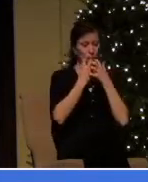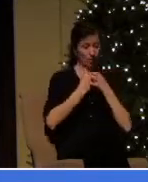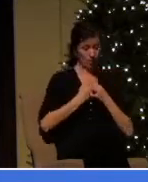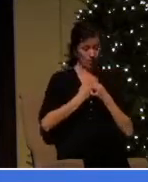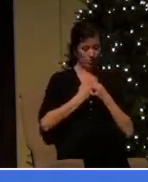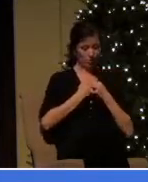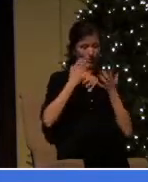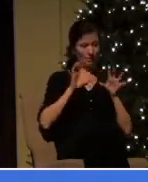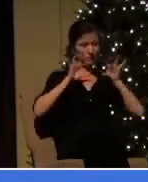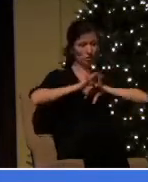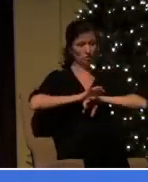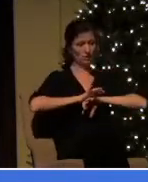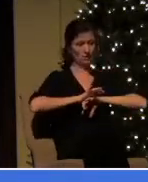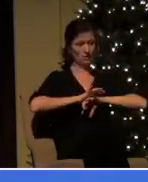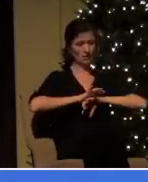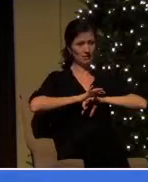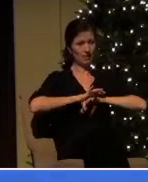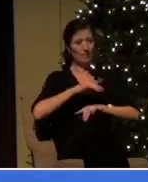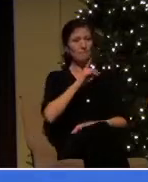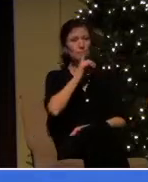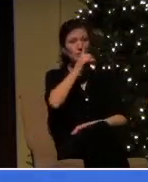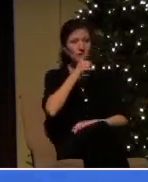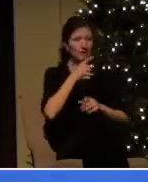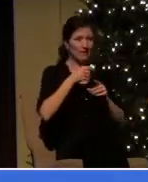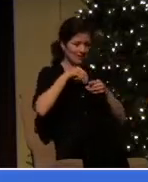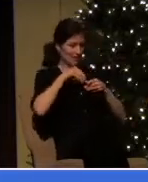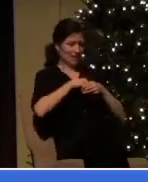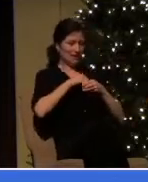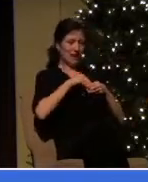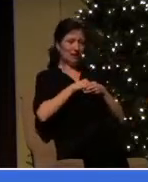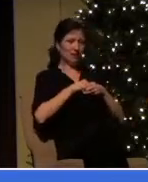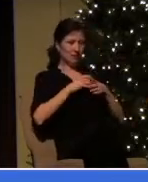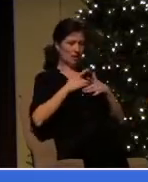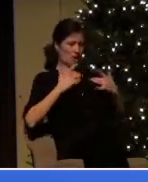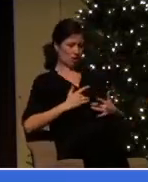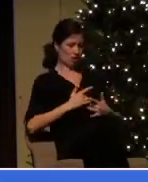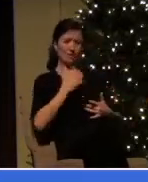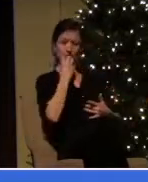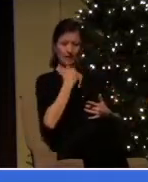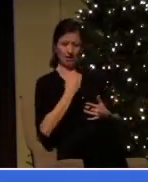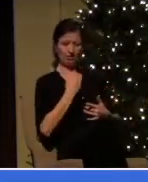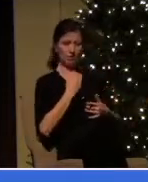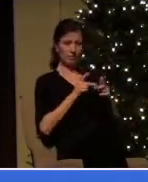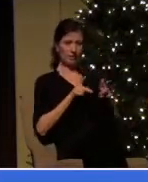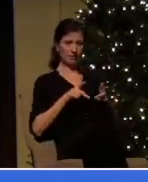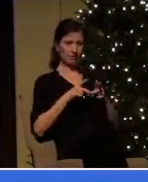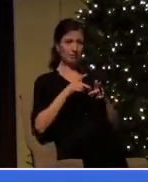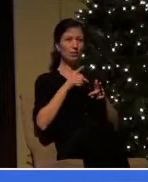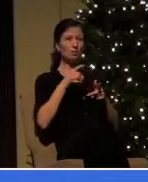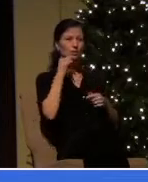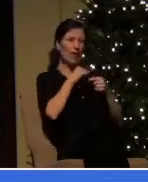believe, are those valuable places in our hearts where lies our gifting, where lies